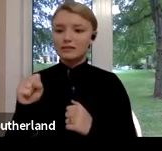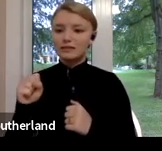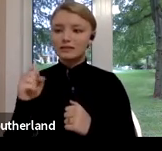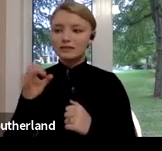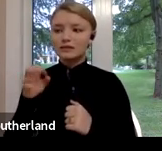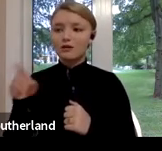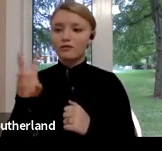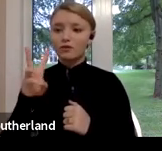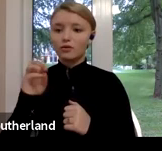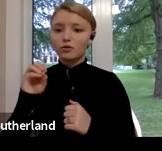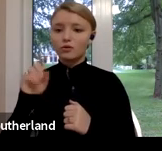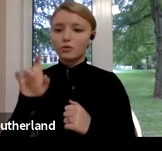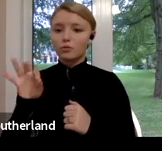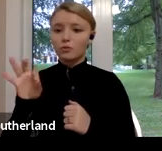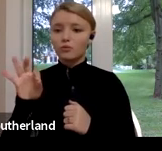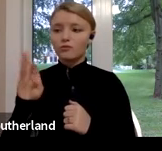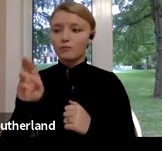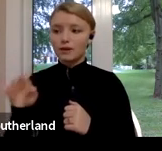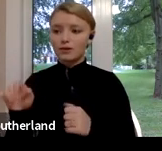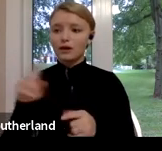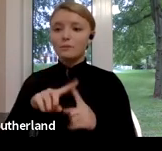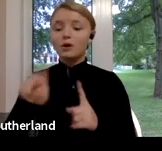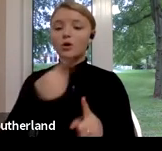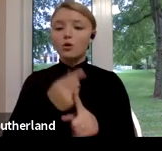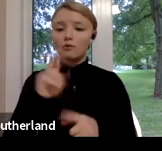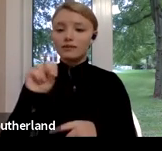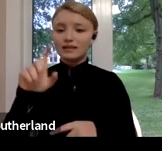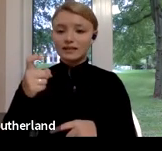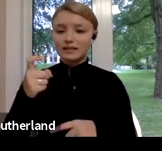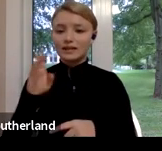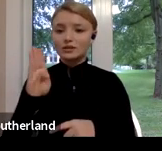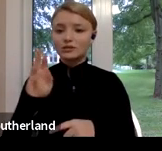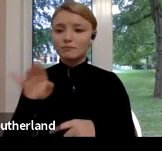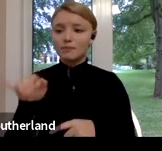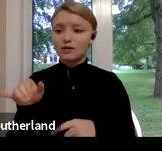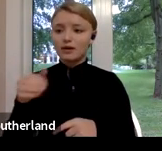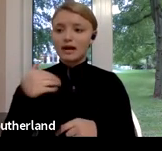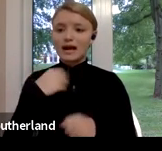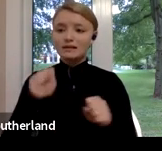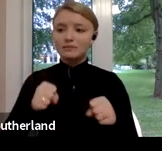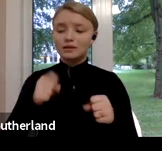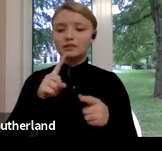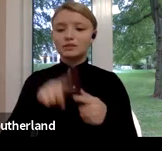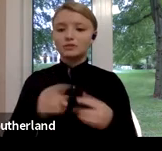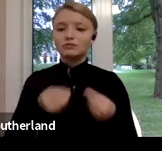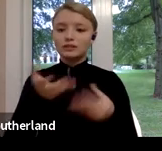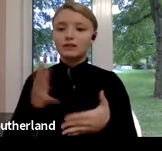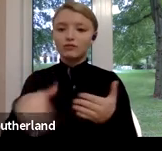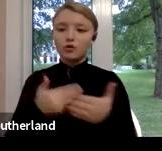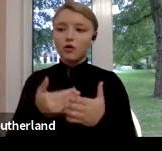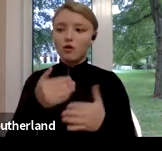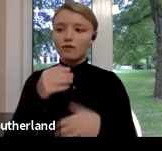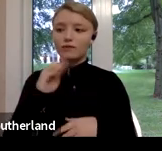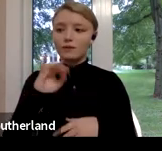Ningxia wolfberry has the ability to deliver all of the micro and macro nutrients that are